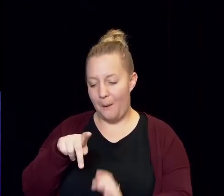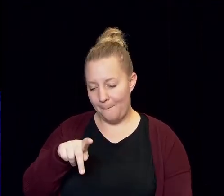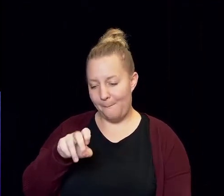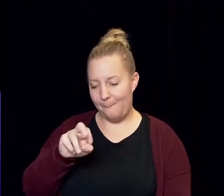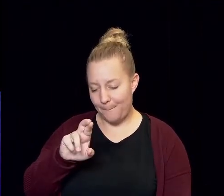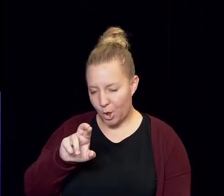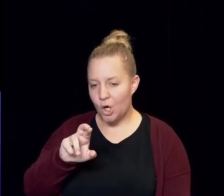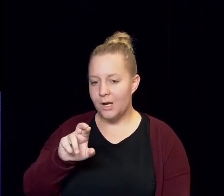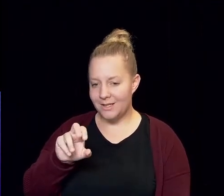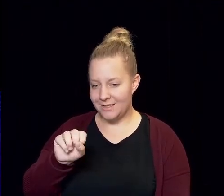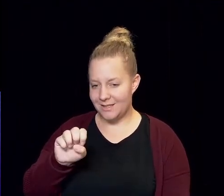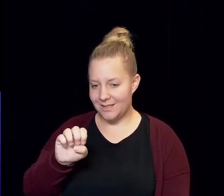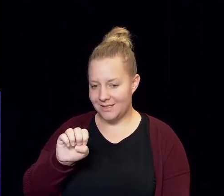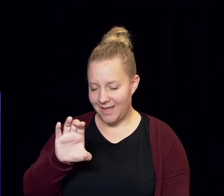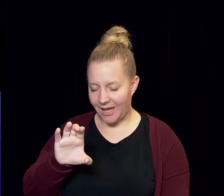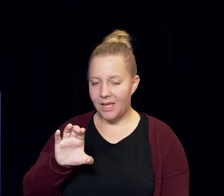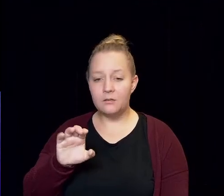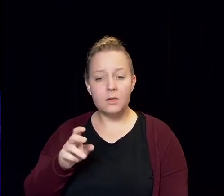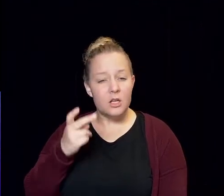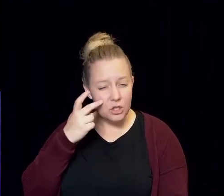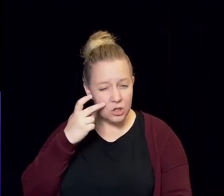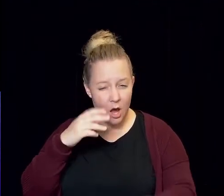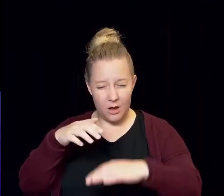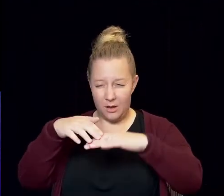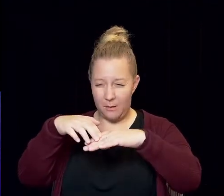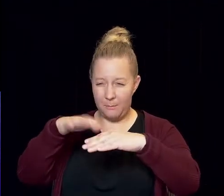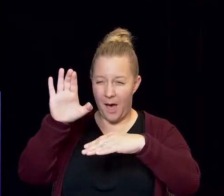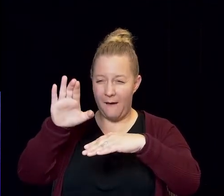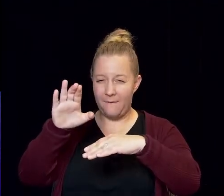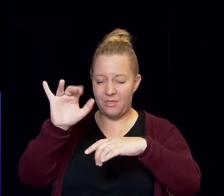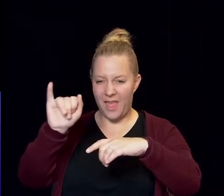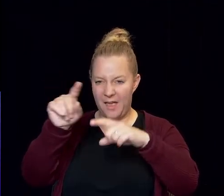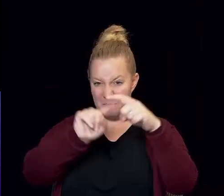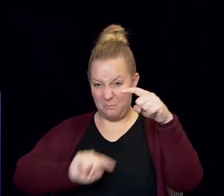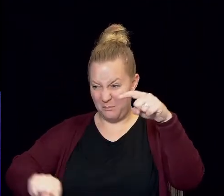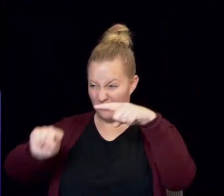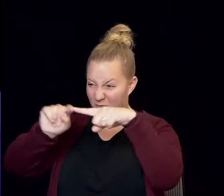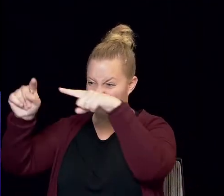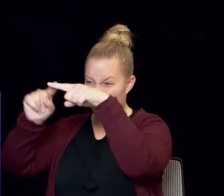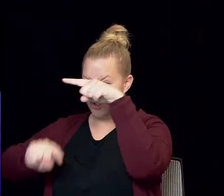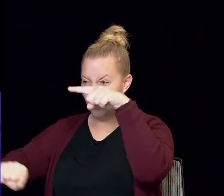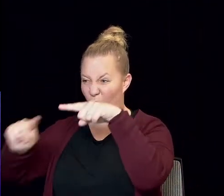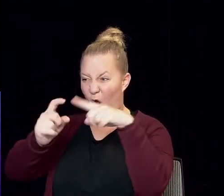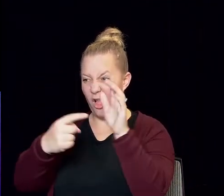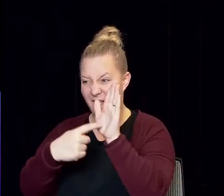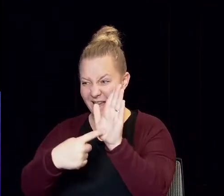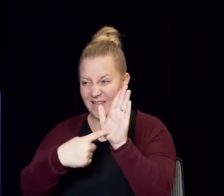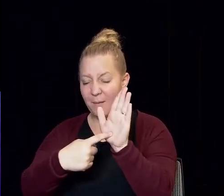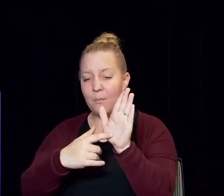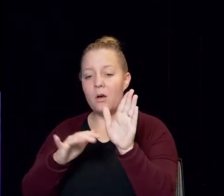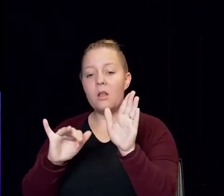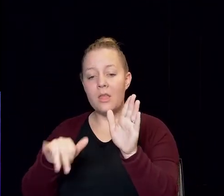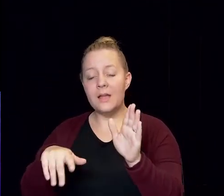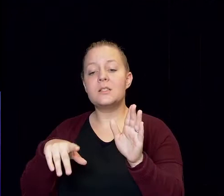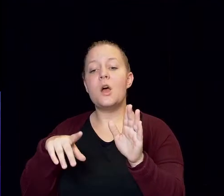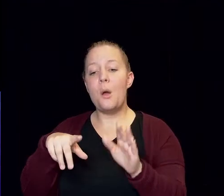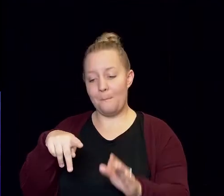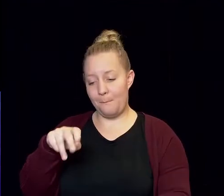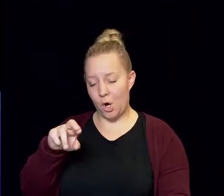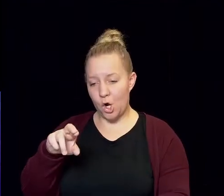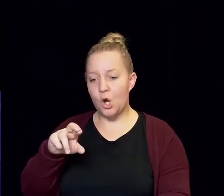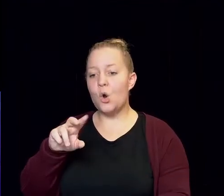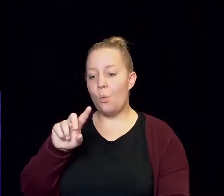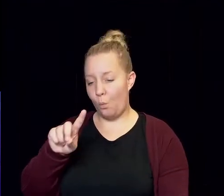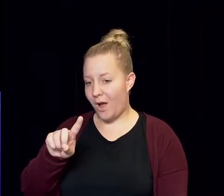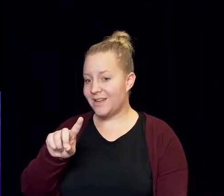per second, because as we saw up above in the Venn diagram, that if it's per second, we know that indicates that it's per 1 second. All right, let's